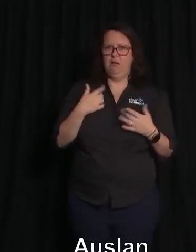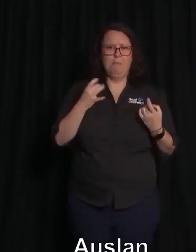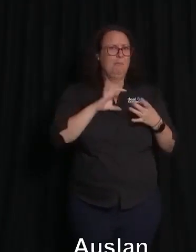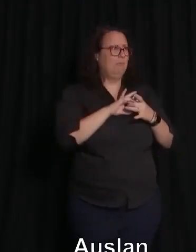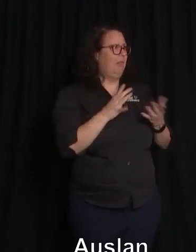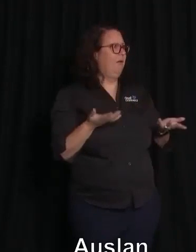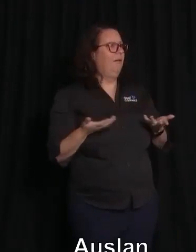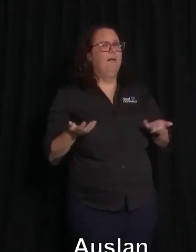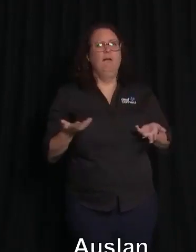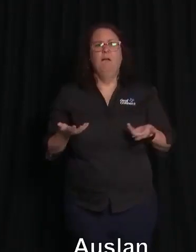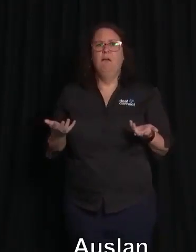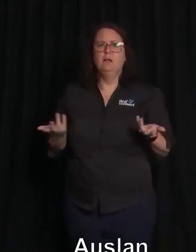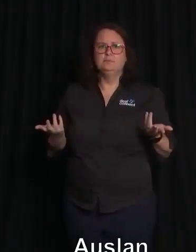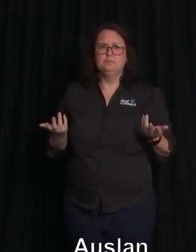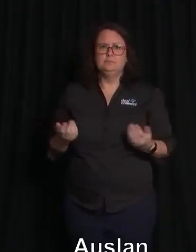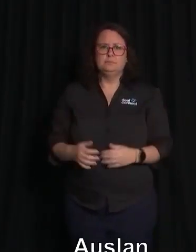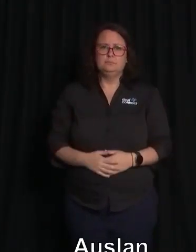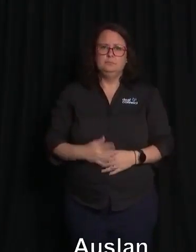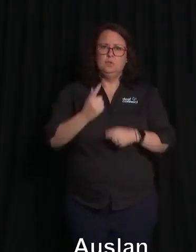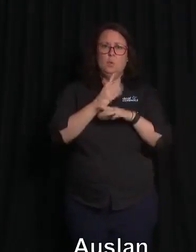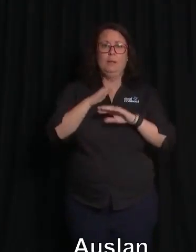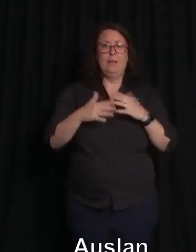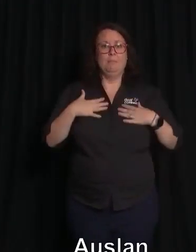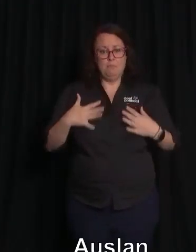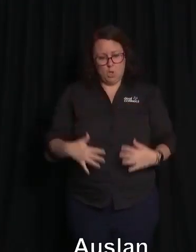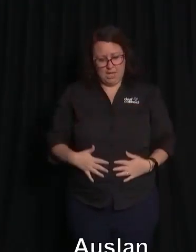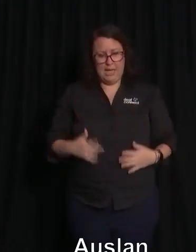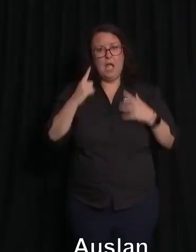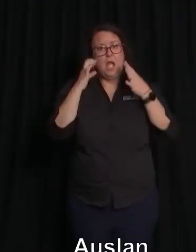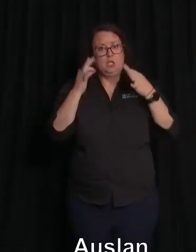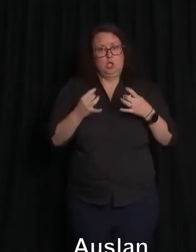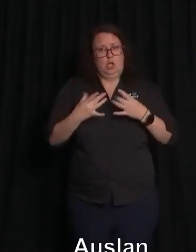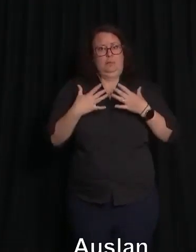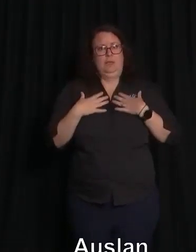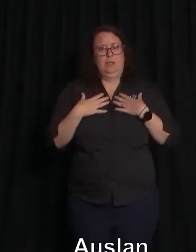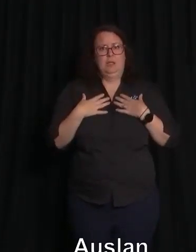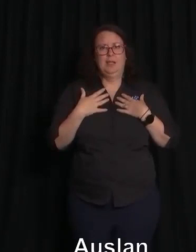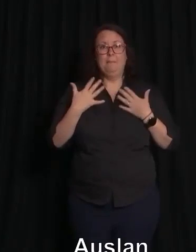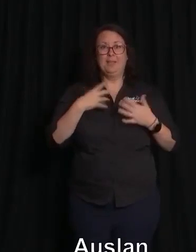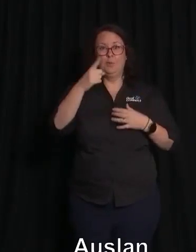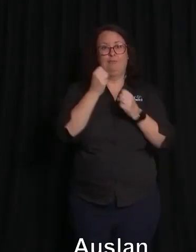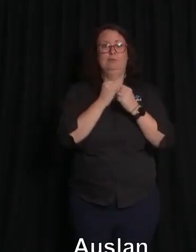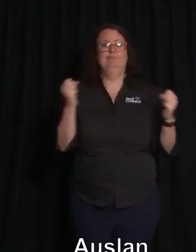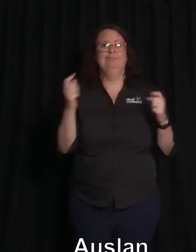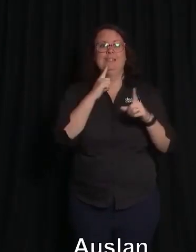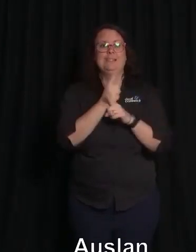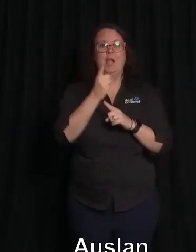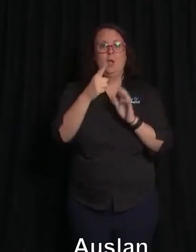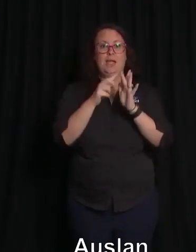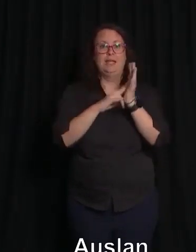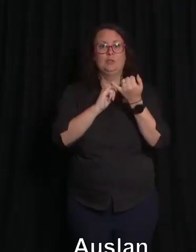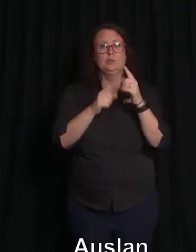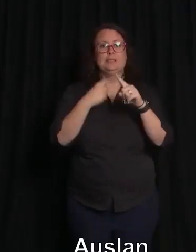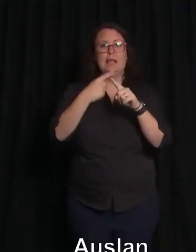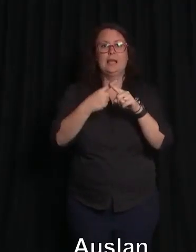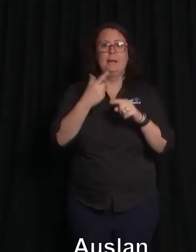The second part, when it comes to your bodily autonomy, it's also the erasure of you being being an intersex person, because what doctors are trying to do is